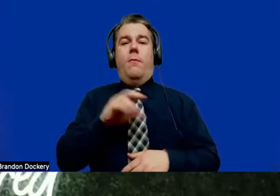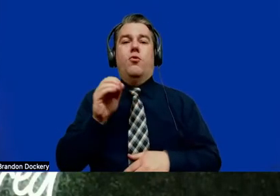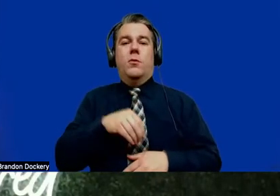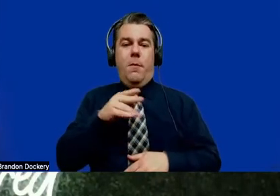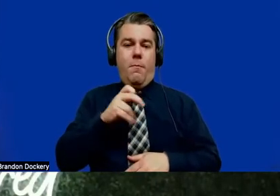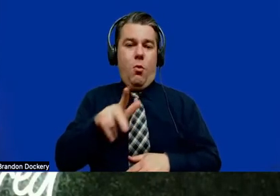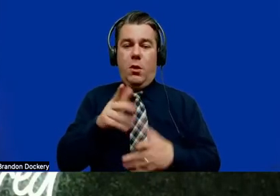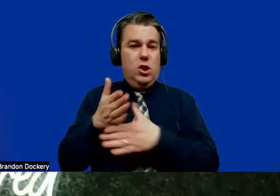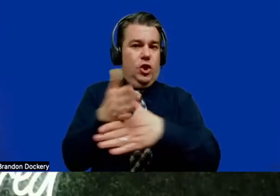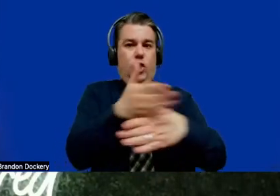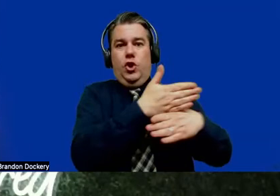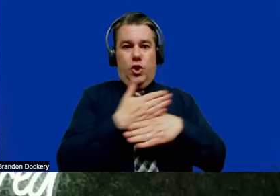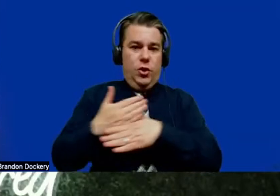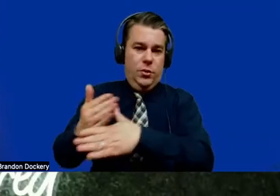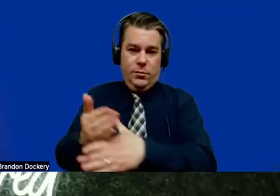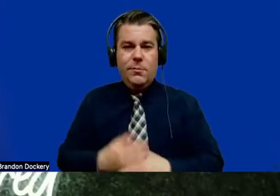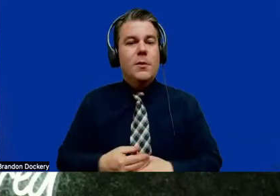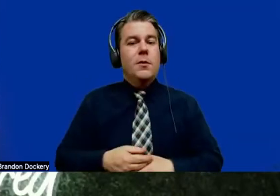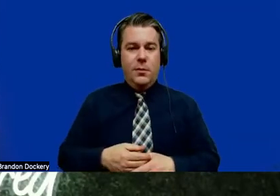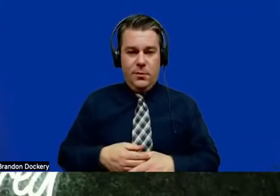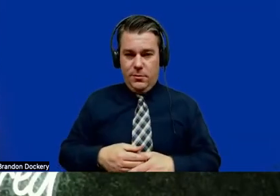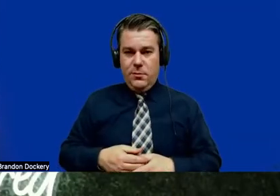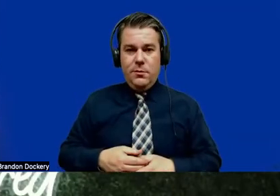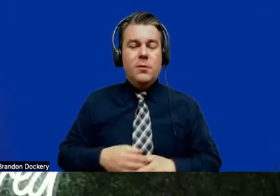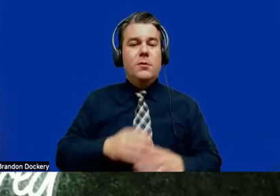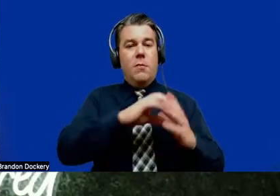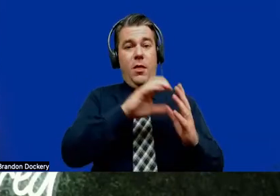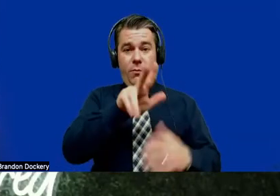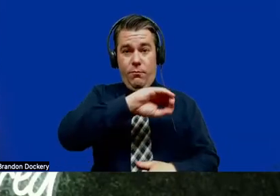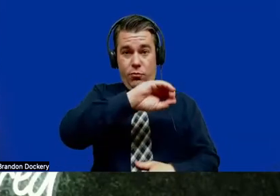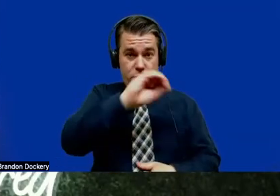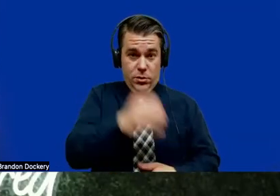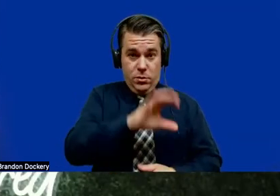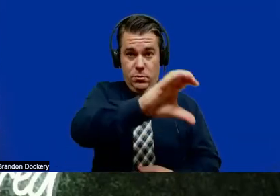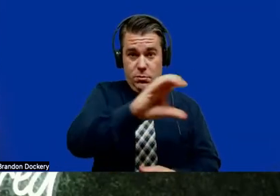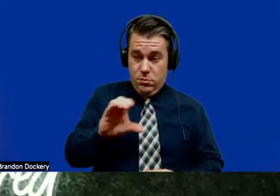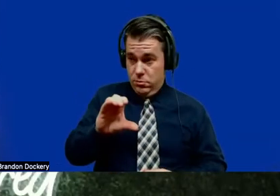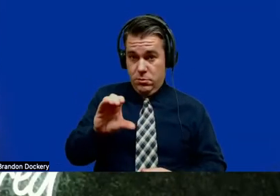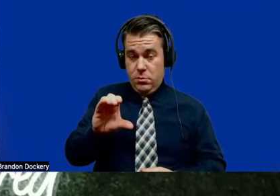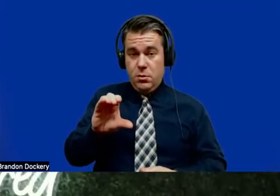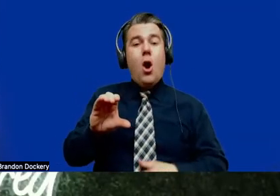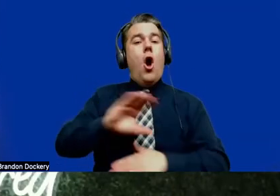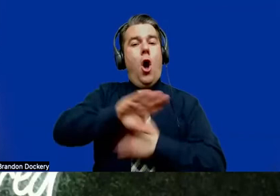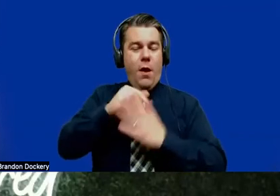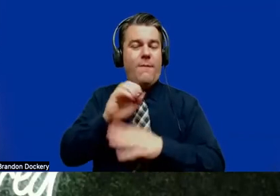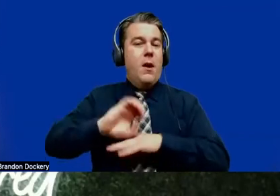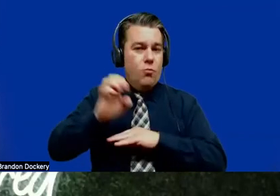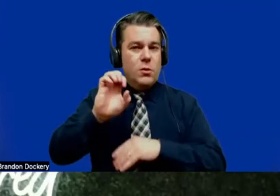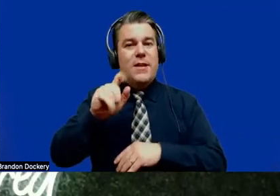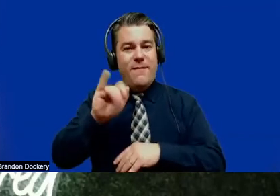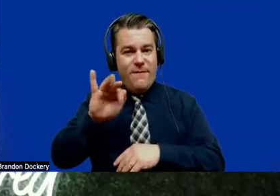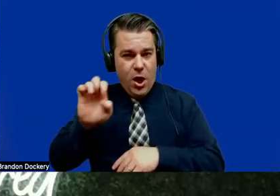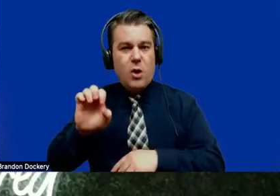amongst everybody. So they take the pool, they break off 3%, and that's split between all of the emeralds, sapphires, and diamonds.